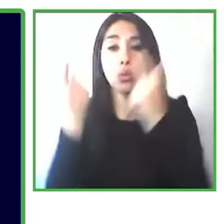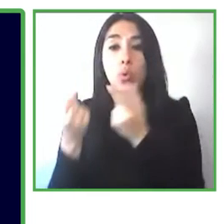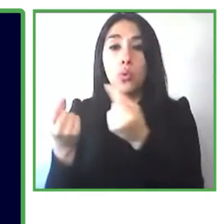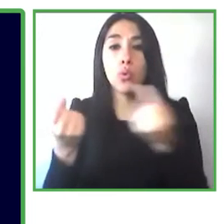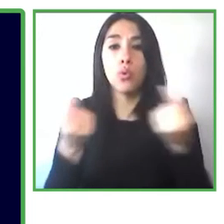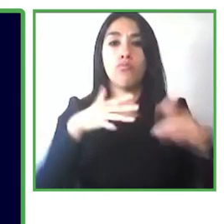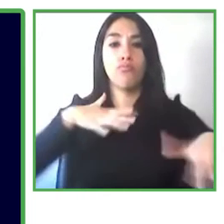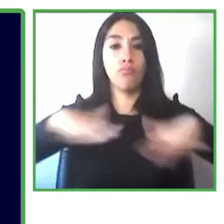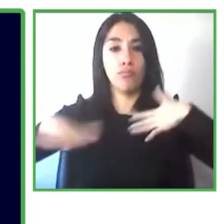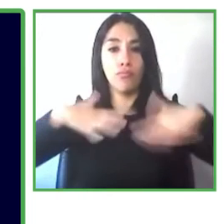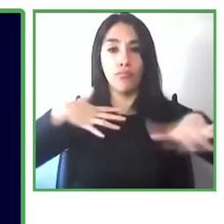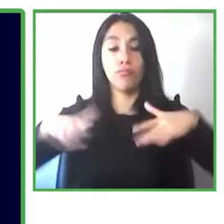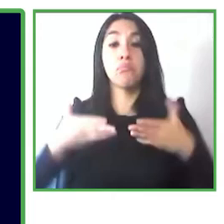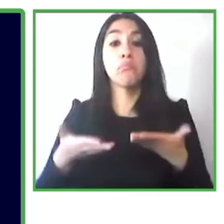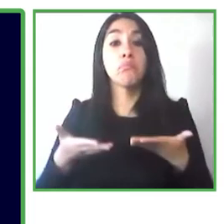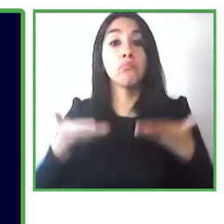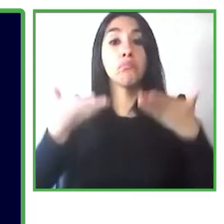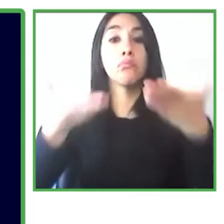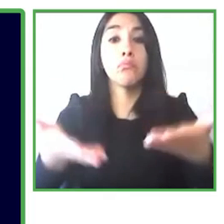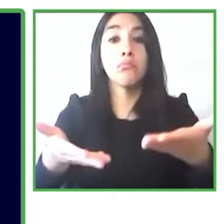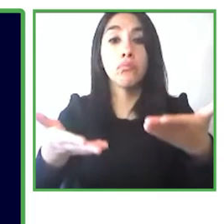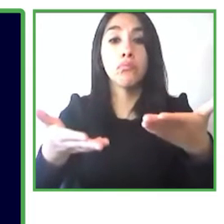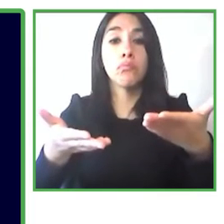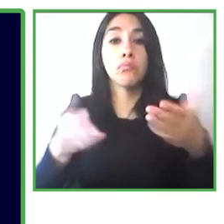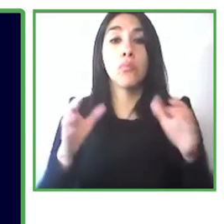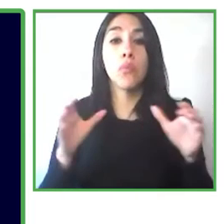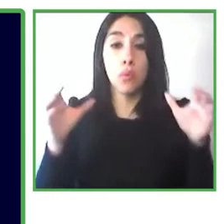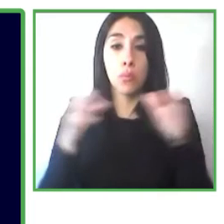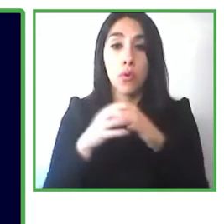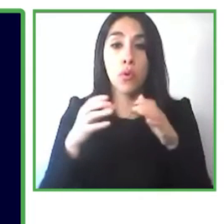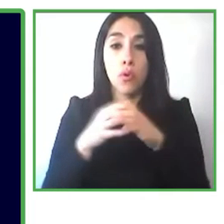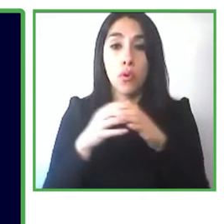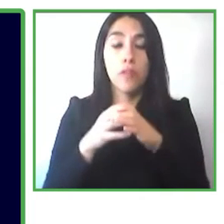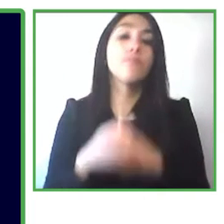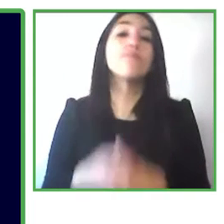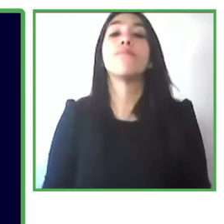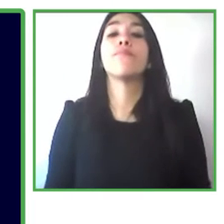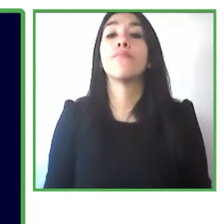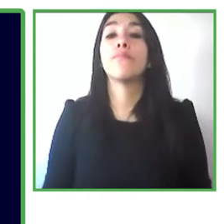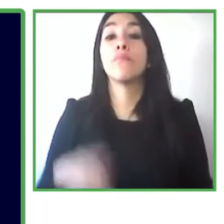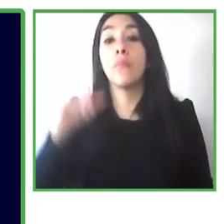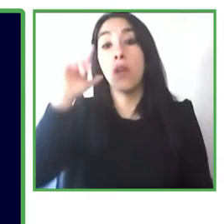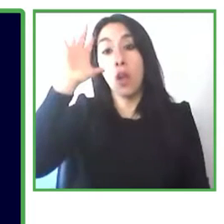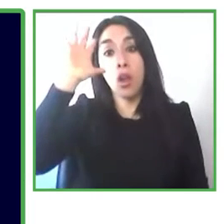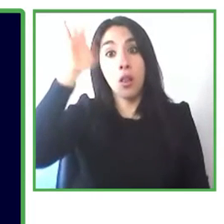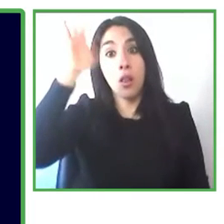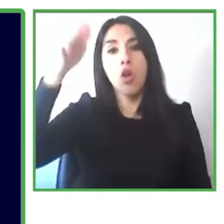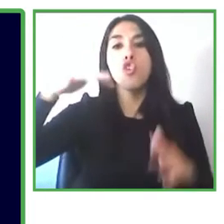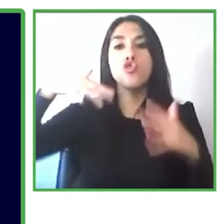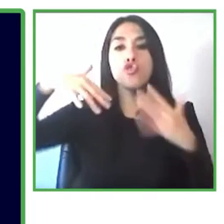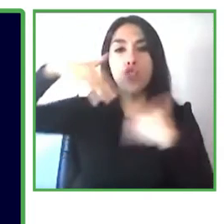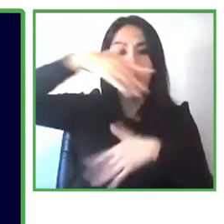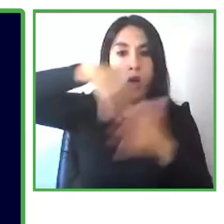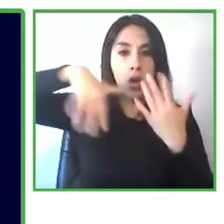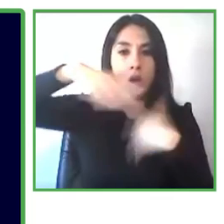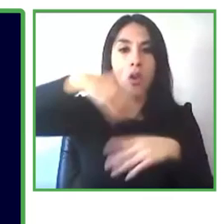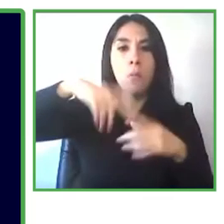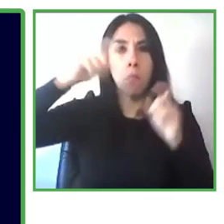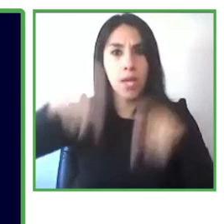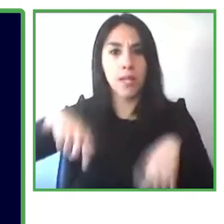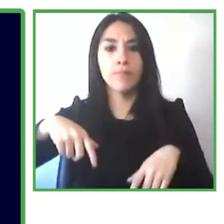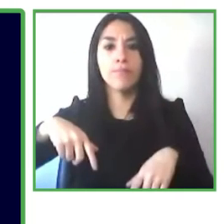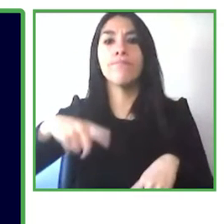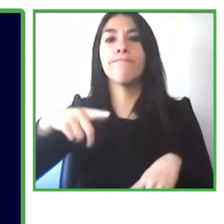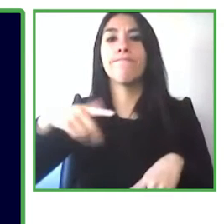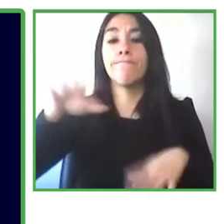the organizations in favor of the inclusive environments. And also physical accessibility is